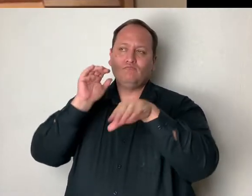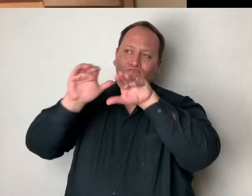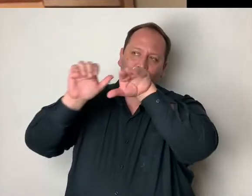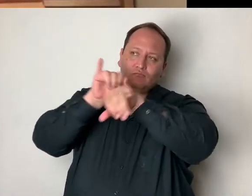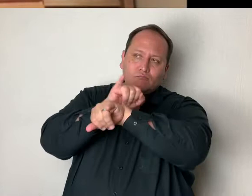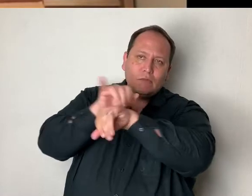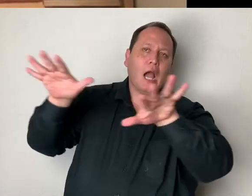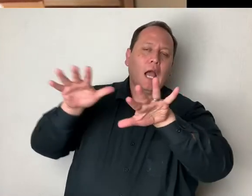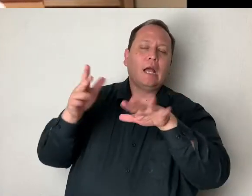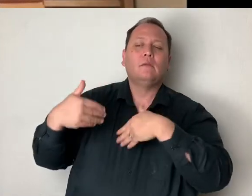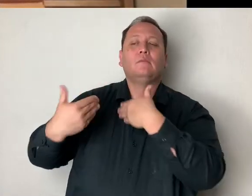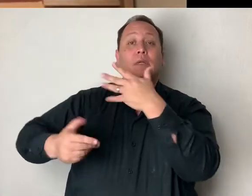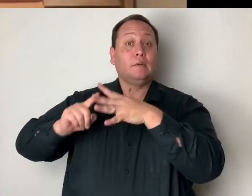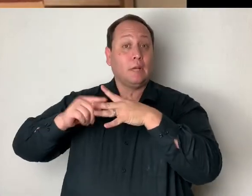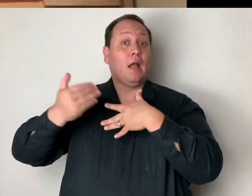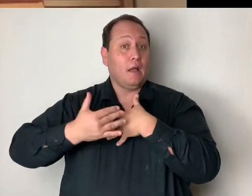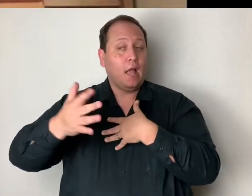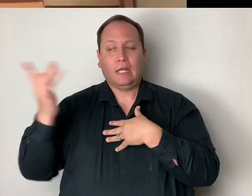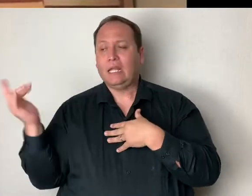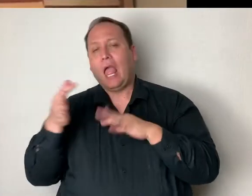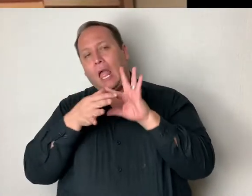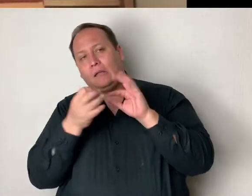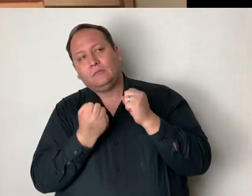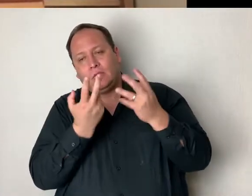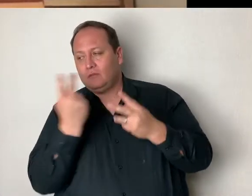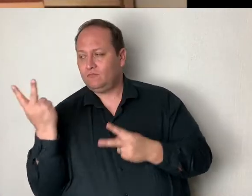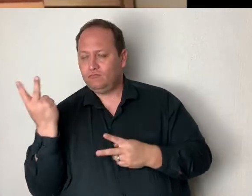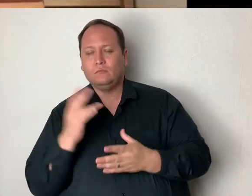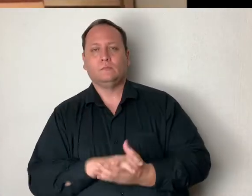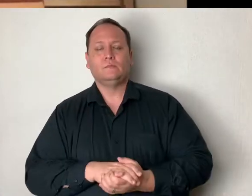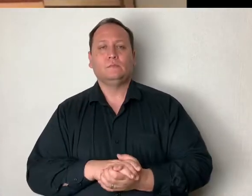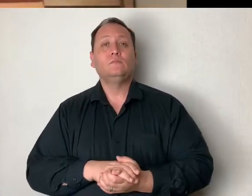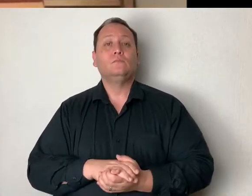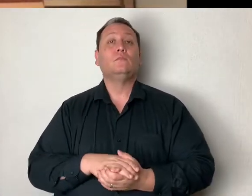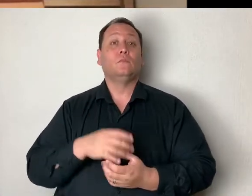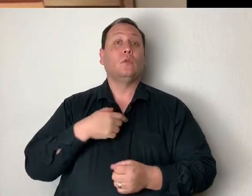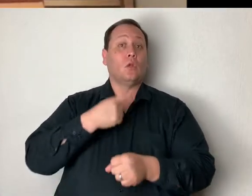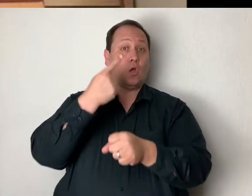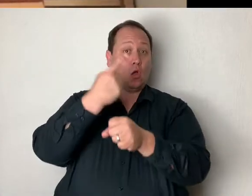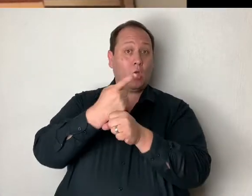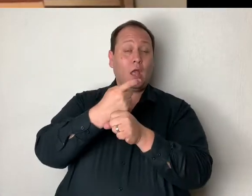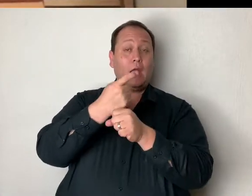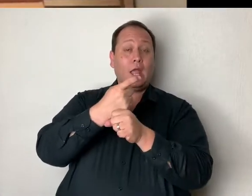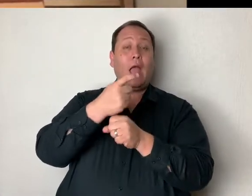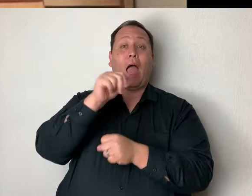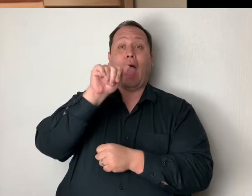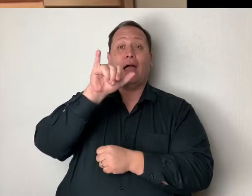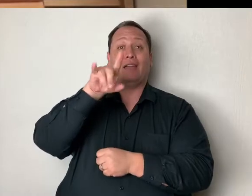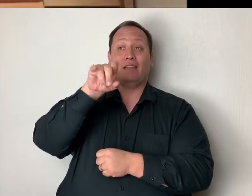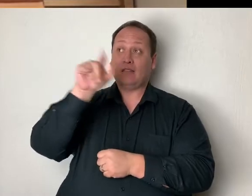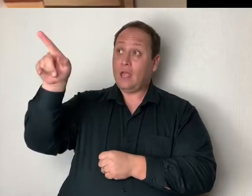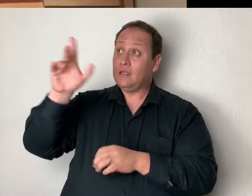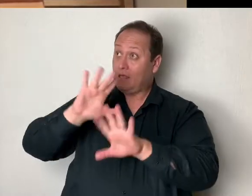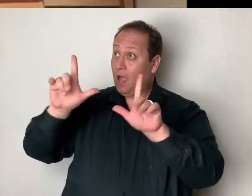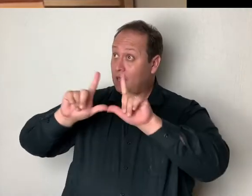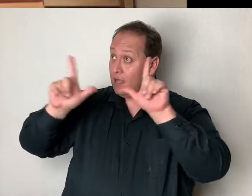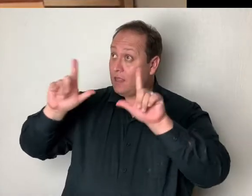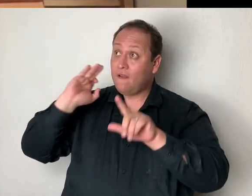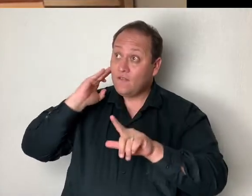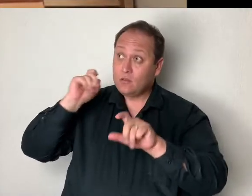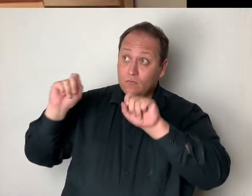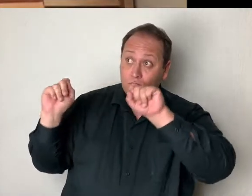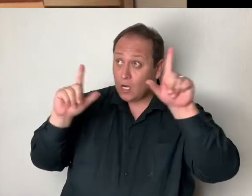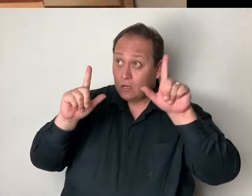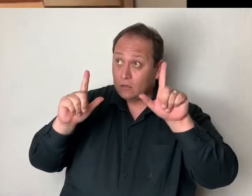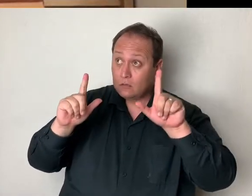iniciando. I'm going to check with Aida. Are we ready to go Facebook Live? Todavía no.